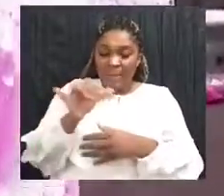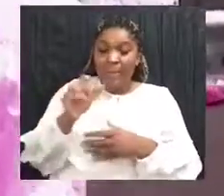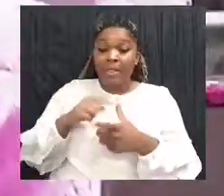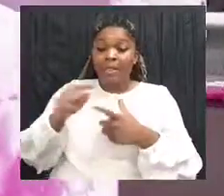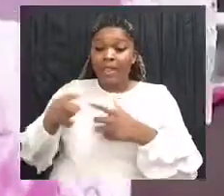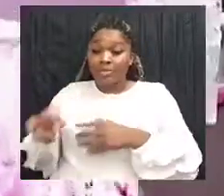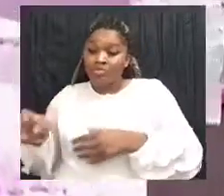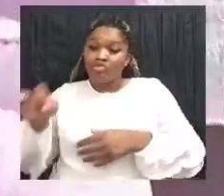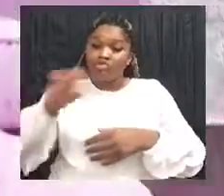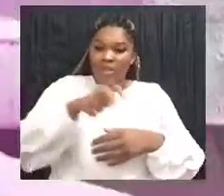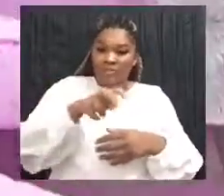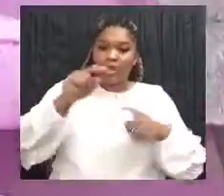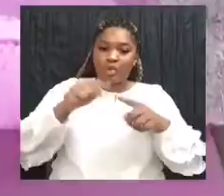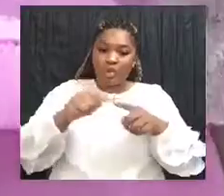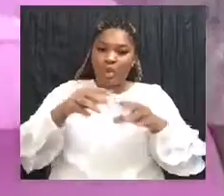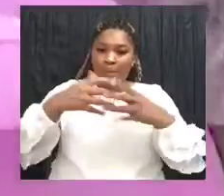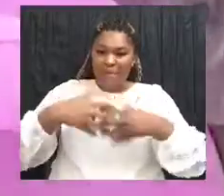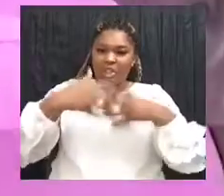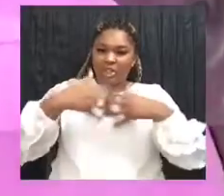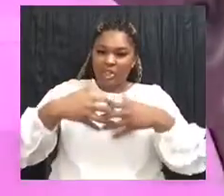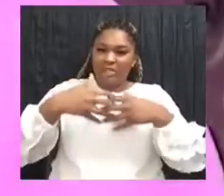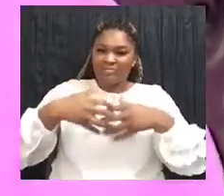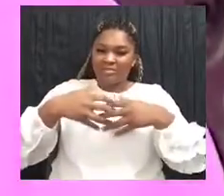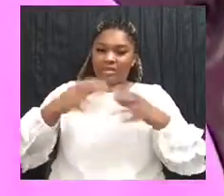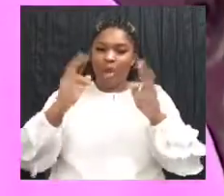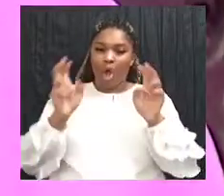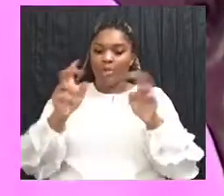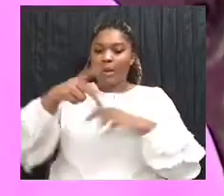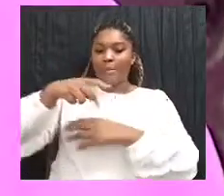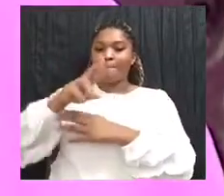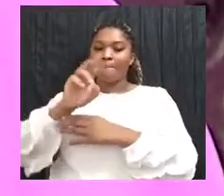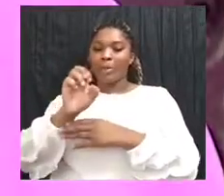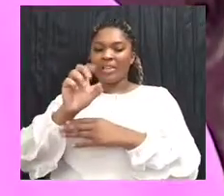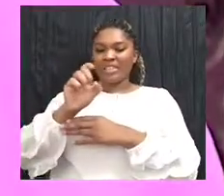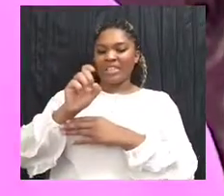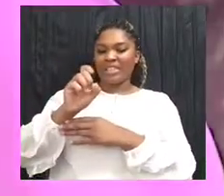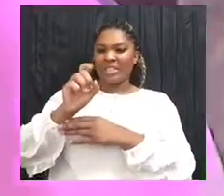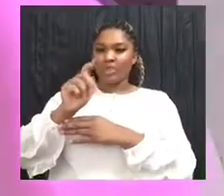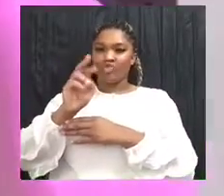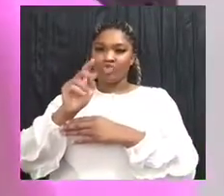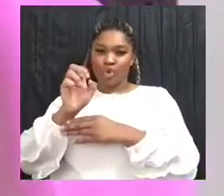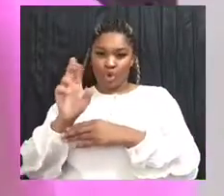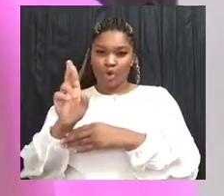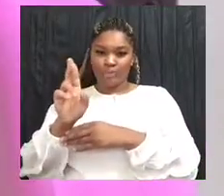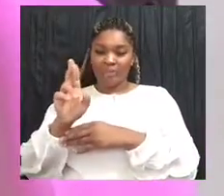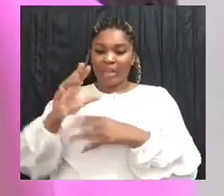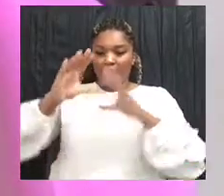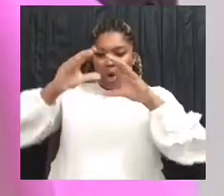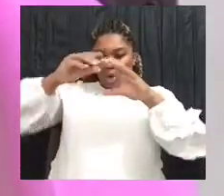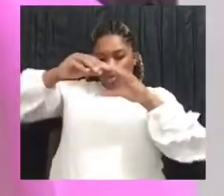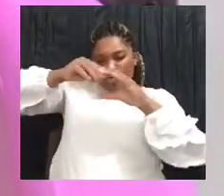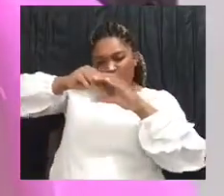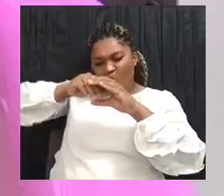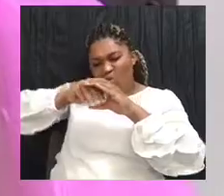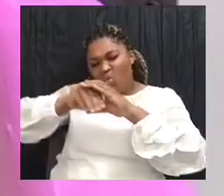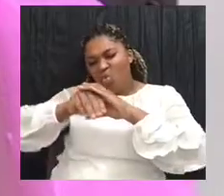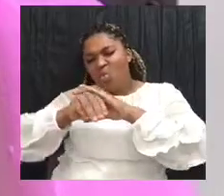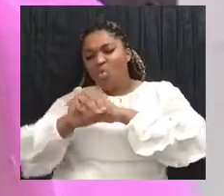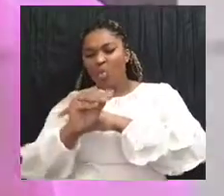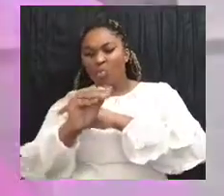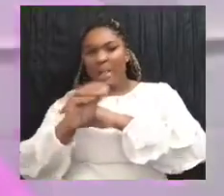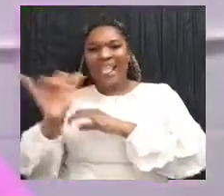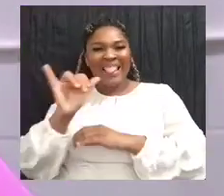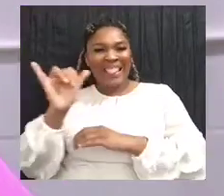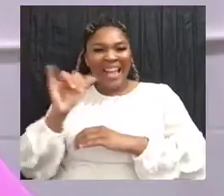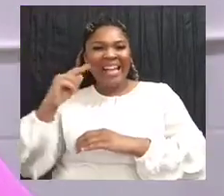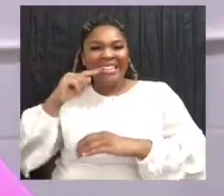the pre-extruder. The machine squeezes the mixture through a narrow opening, like squeezing toothpaste